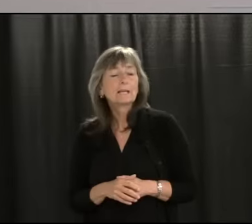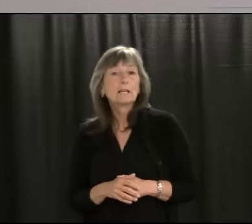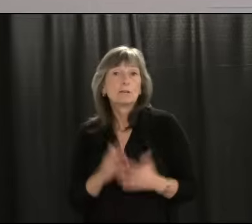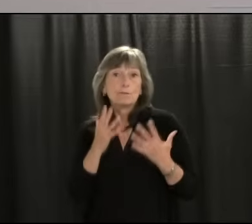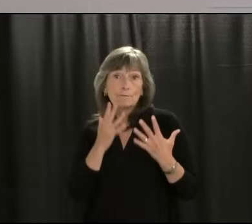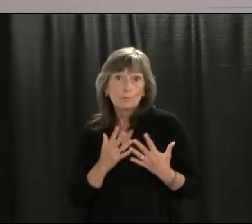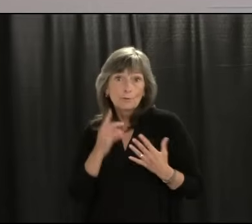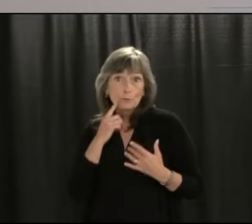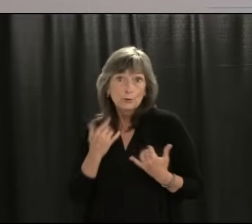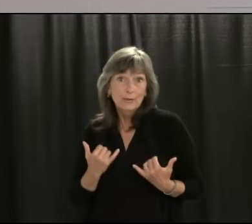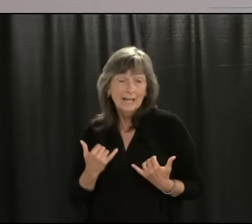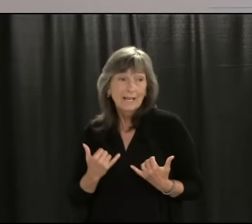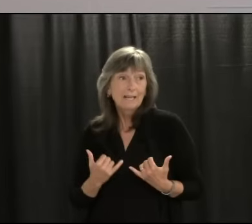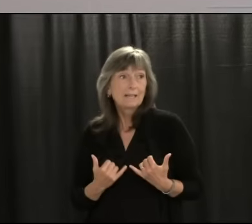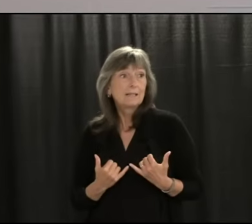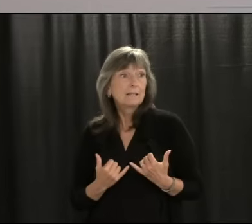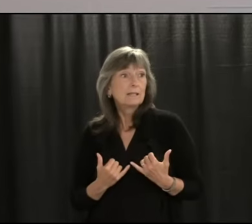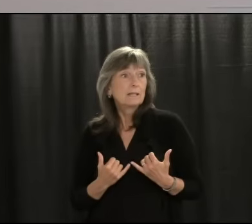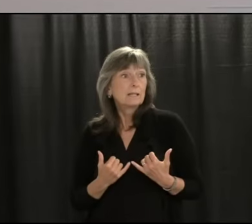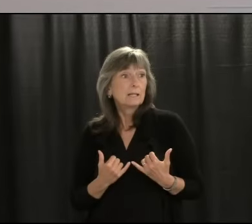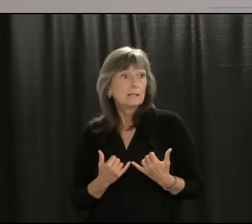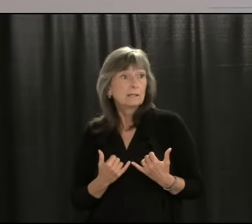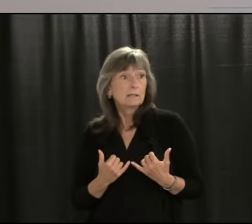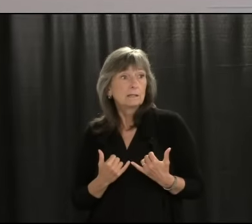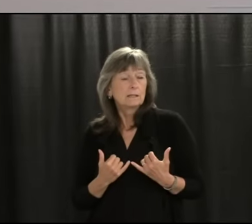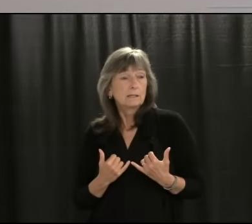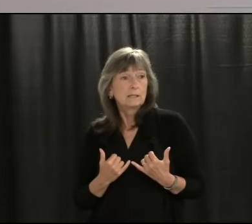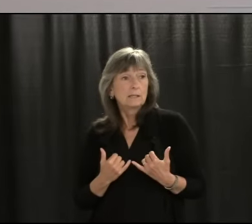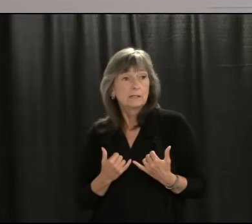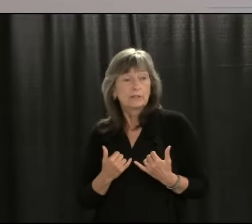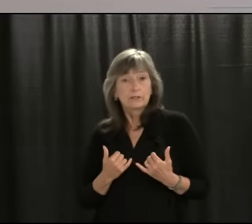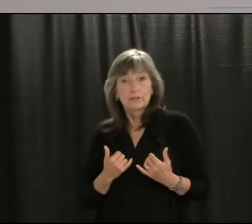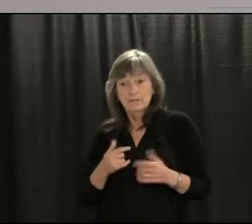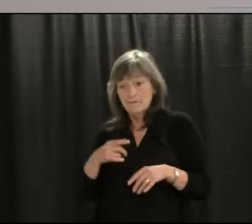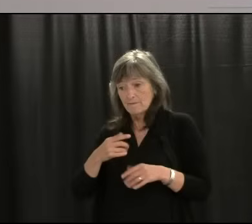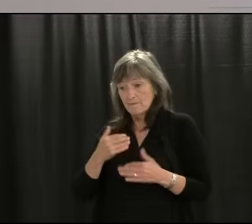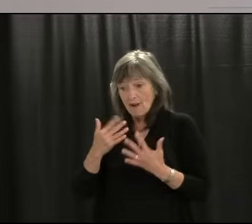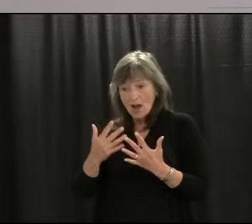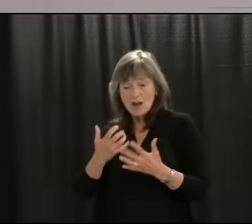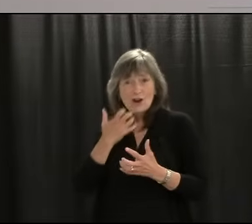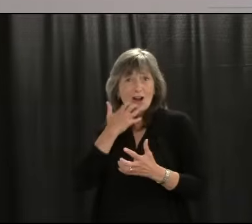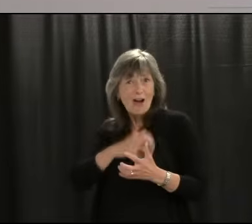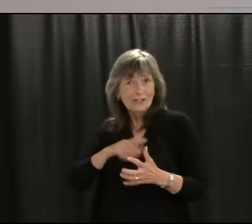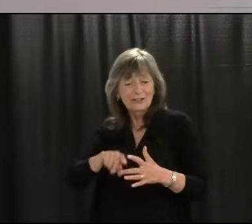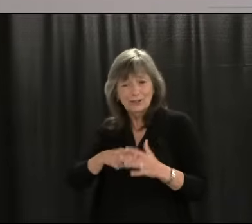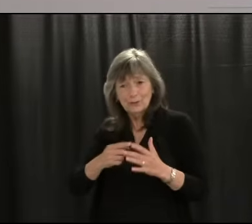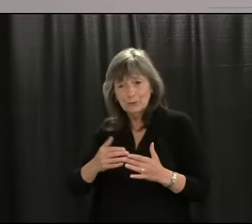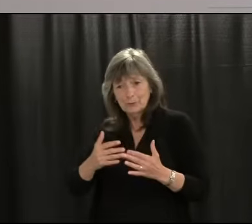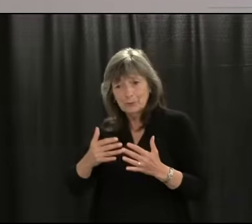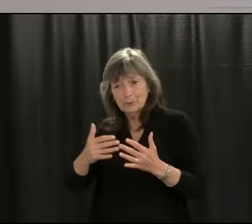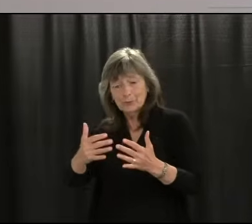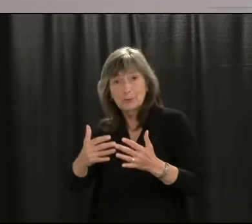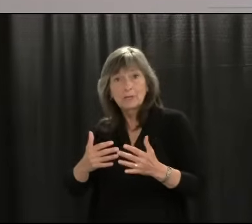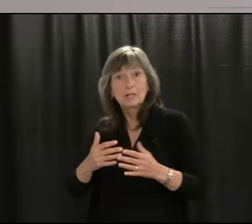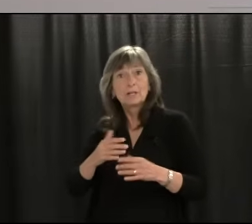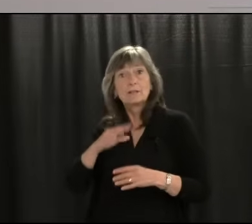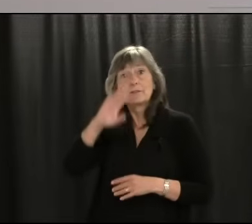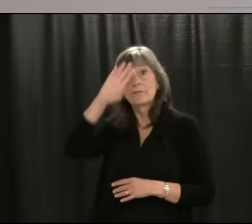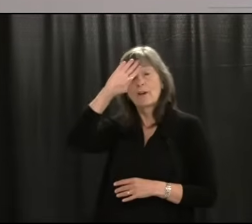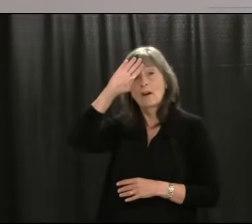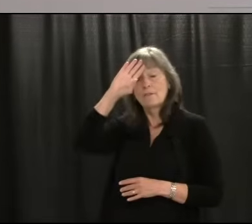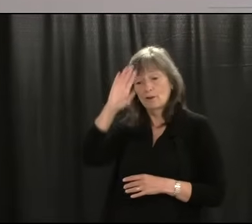today is that the Kingston fire did continue to run and to burn, and it was quite hot. The fire crews on the ground had to be